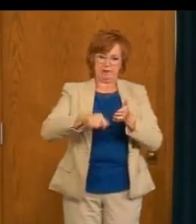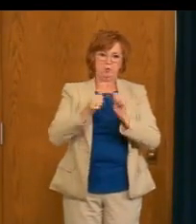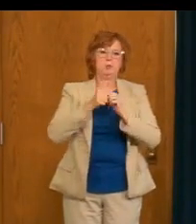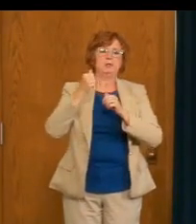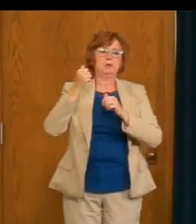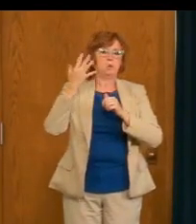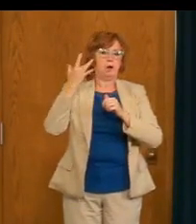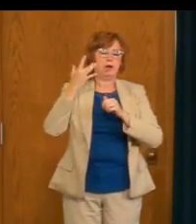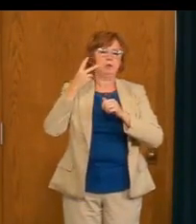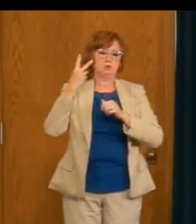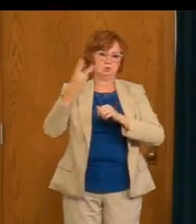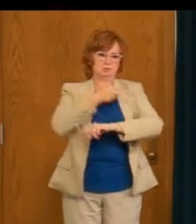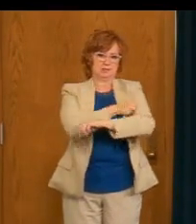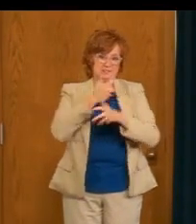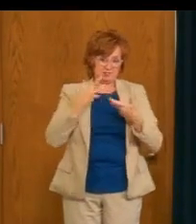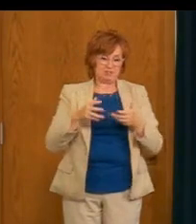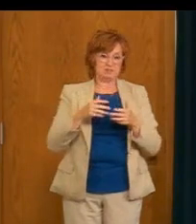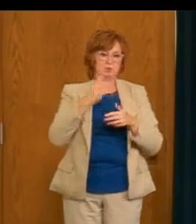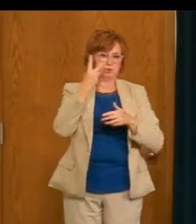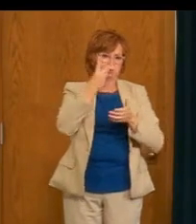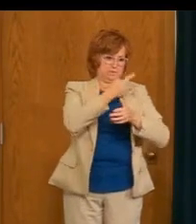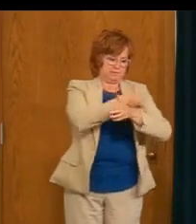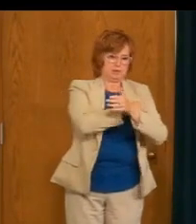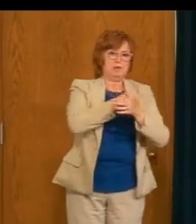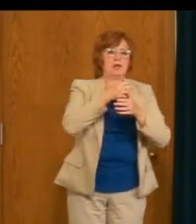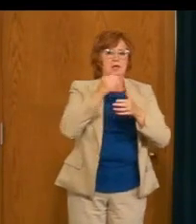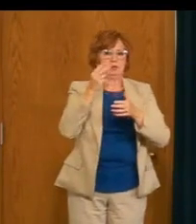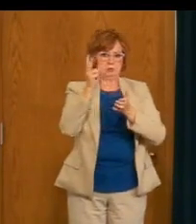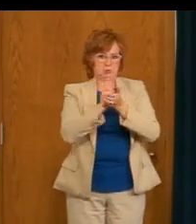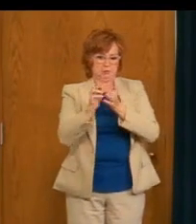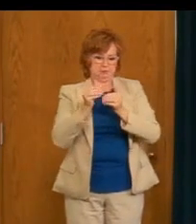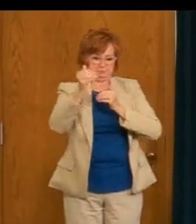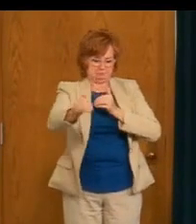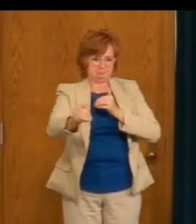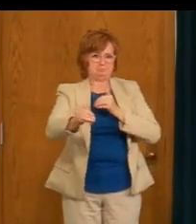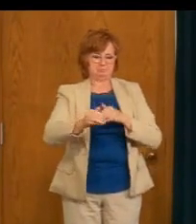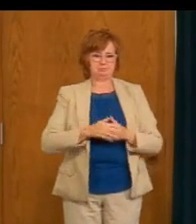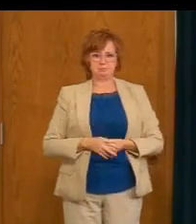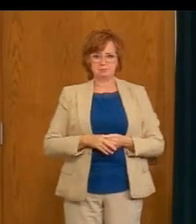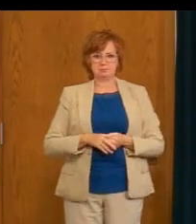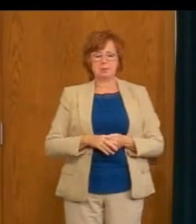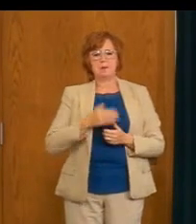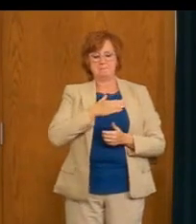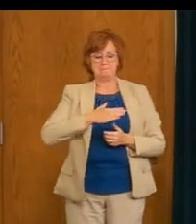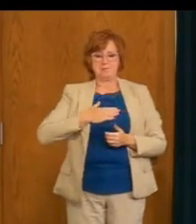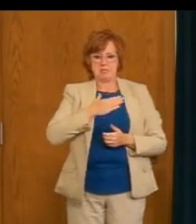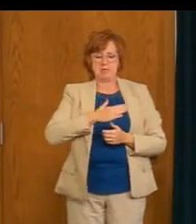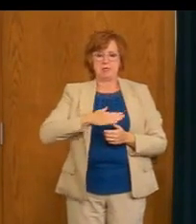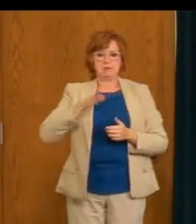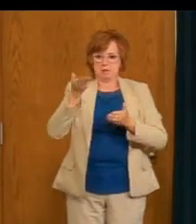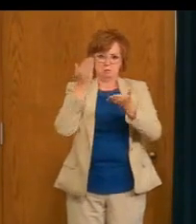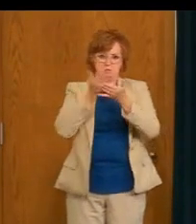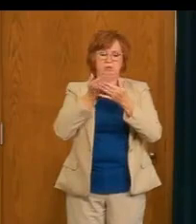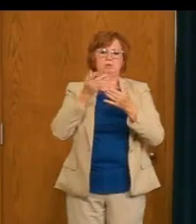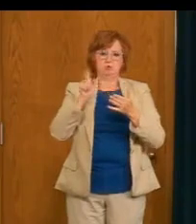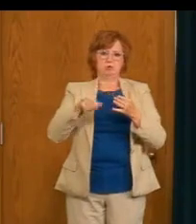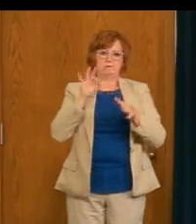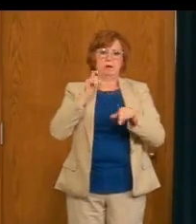remain unvaccinated or haven't completed the second dose do find the time to do so. Similarly, when we look at deaths,